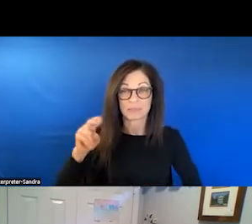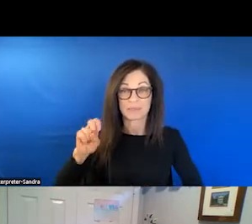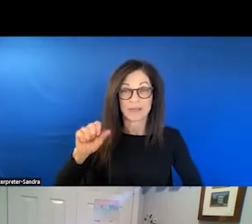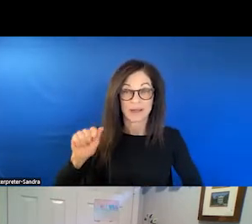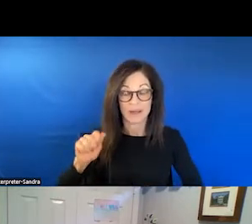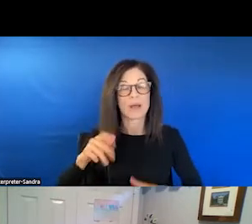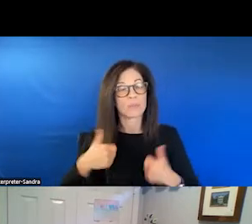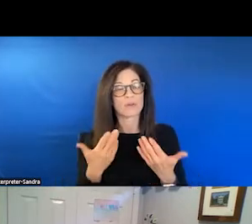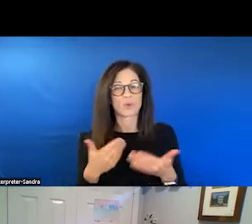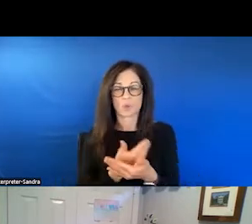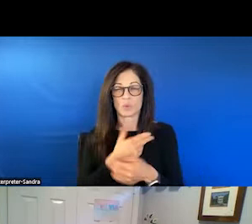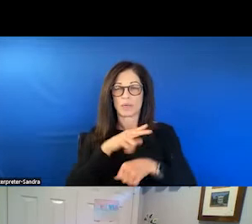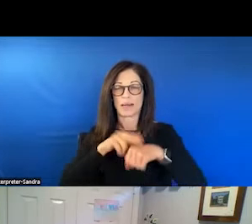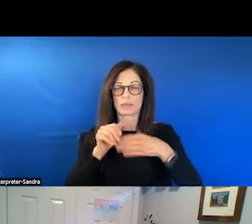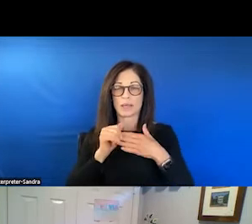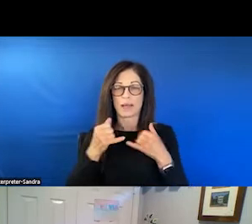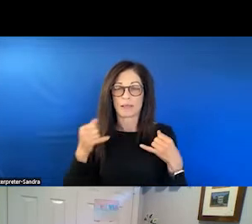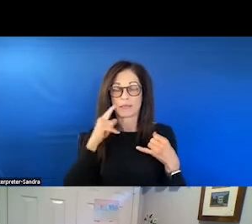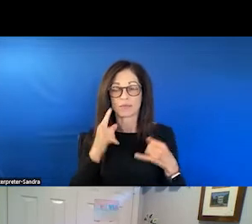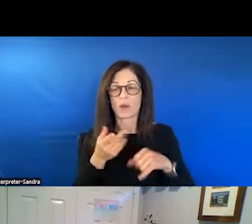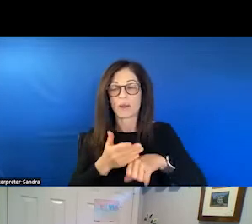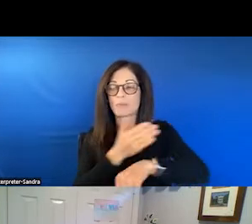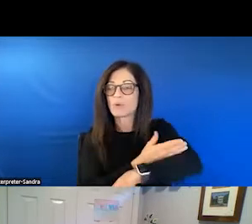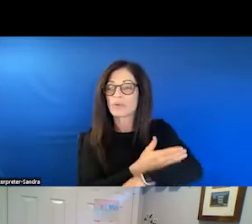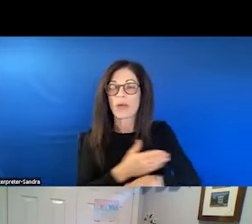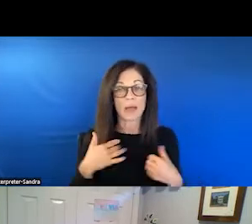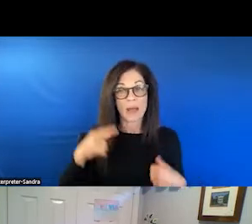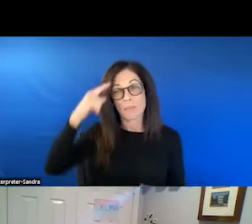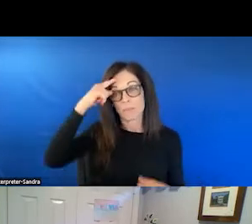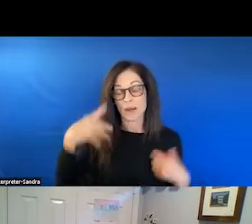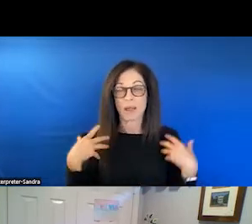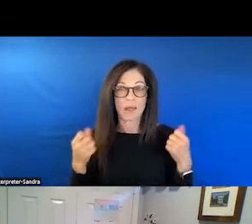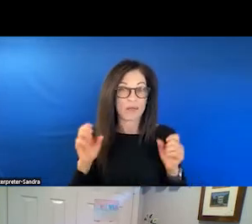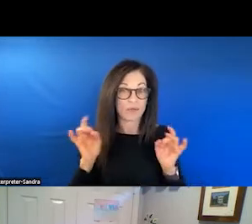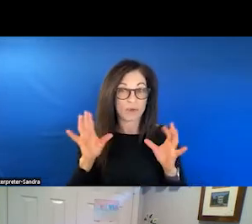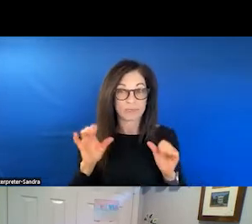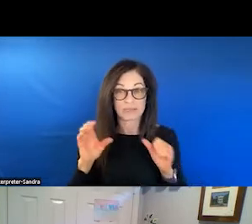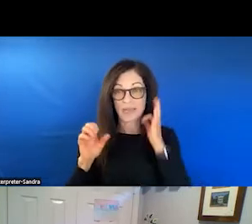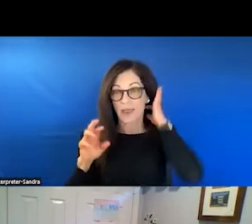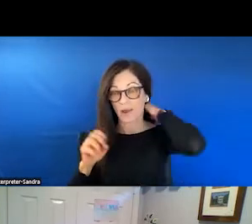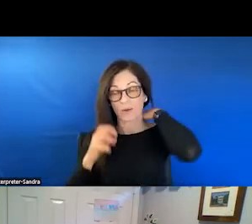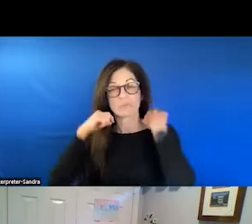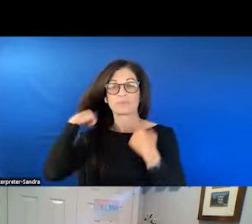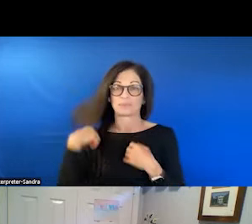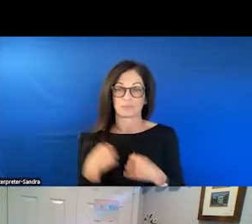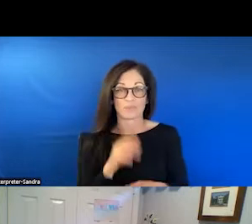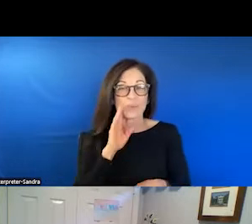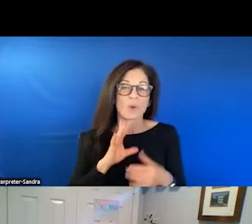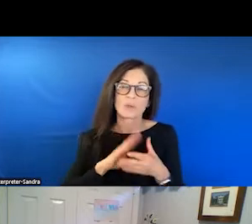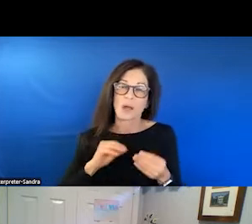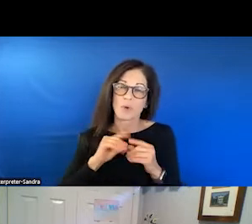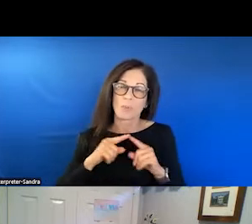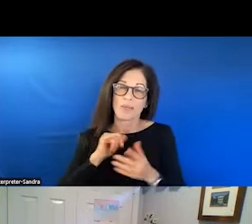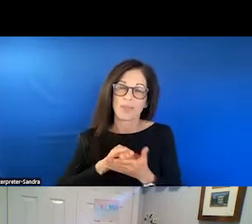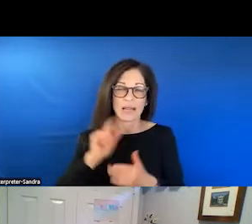national guidelines for improving youth mental health crisis care. And we're going to have a talk on this later in January, but I just wanted